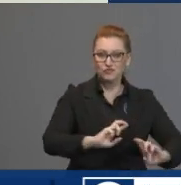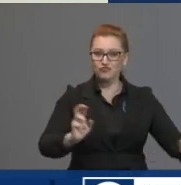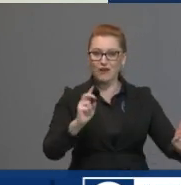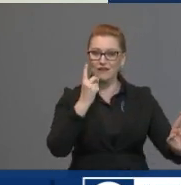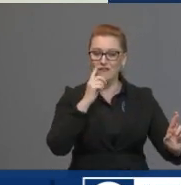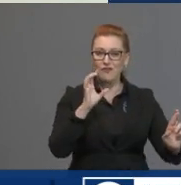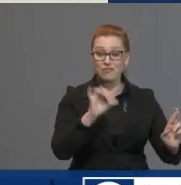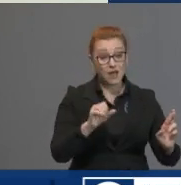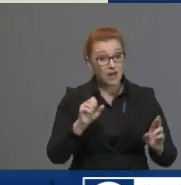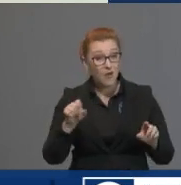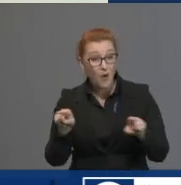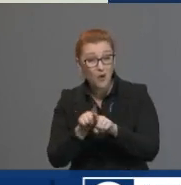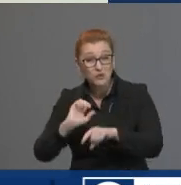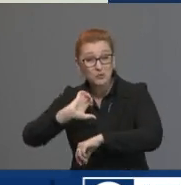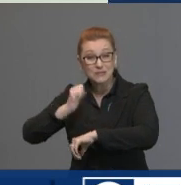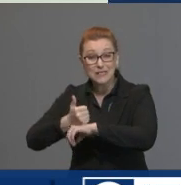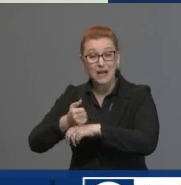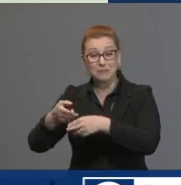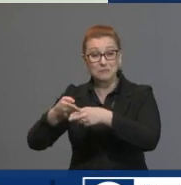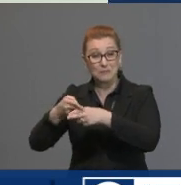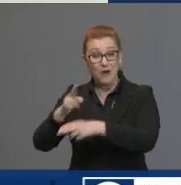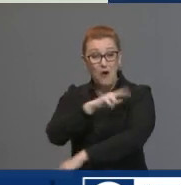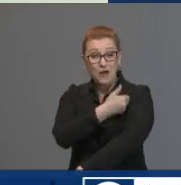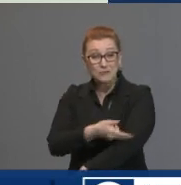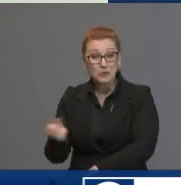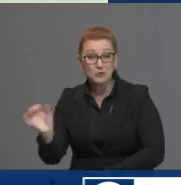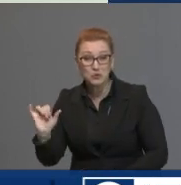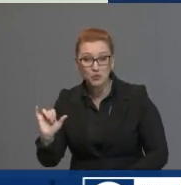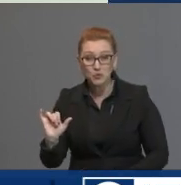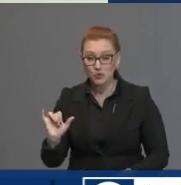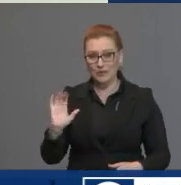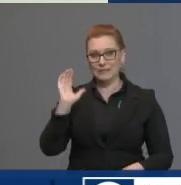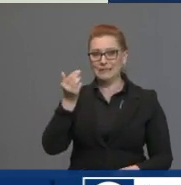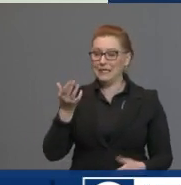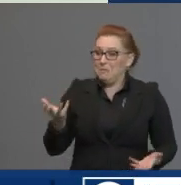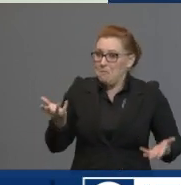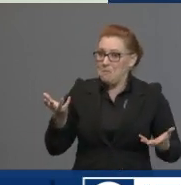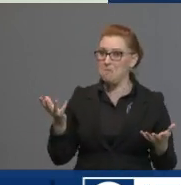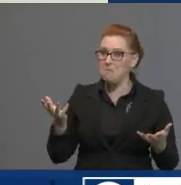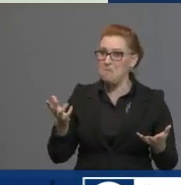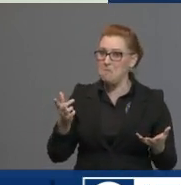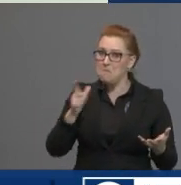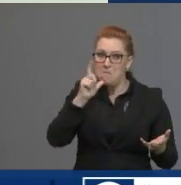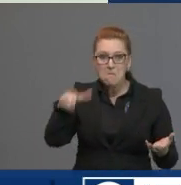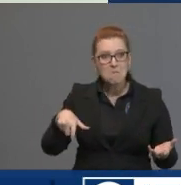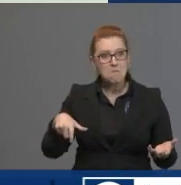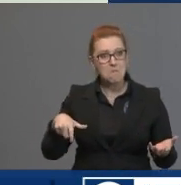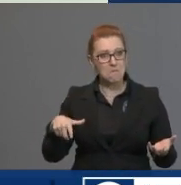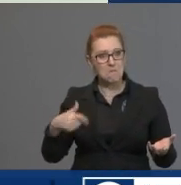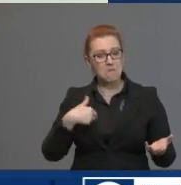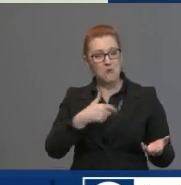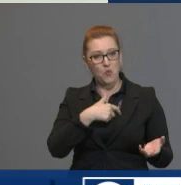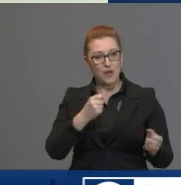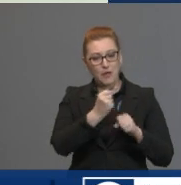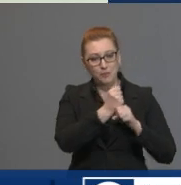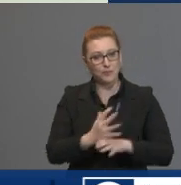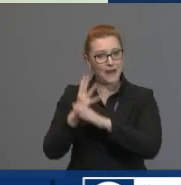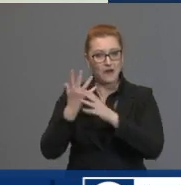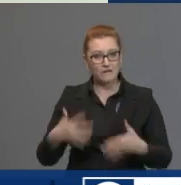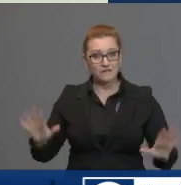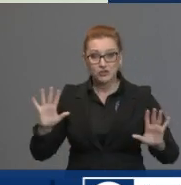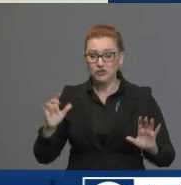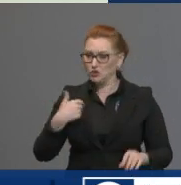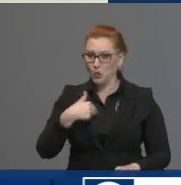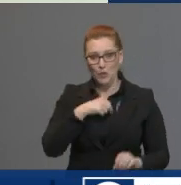they're necessary. But if that were to happen, we can turn on a dime with the Army Corps of Engineers and the National Guard and present that